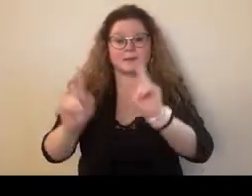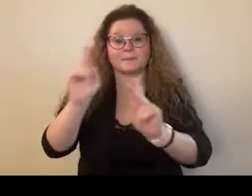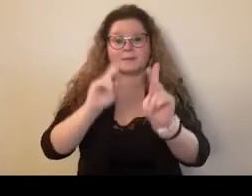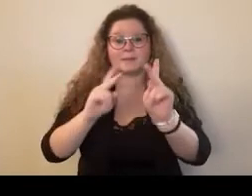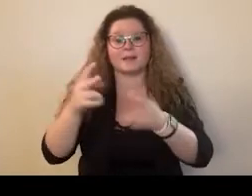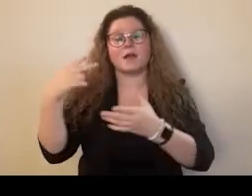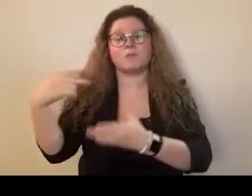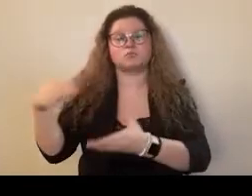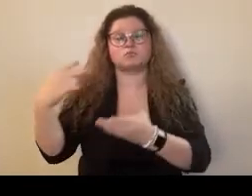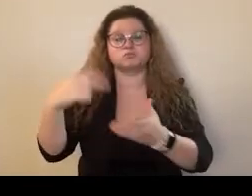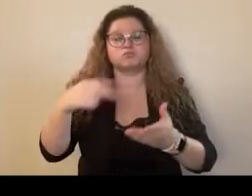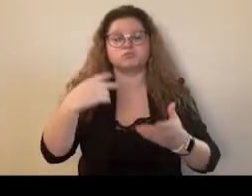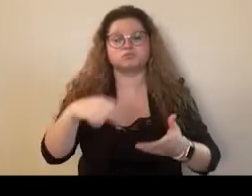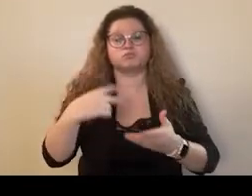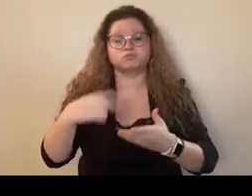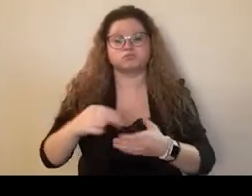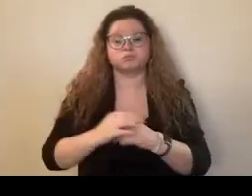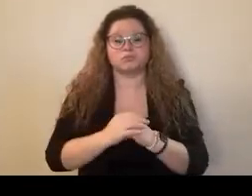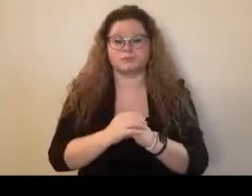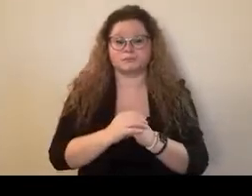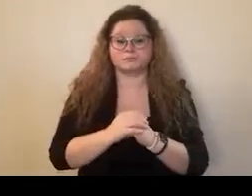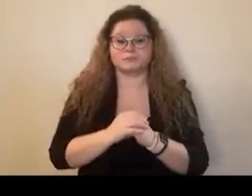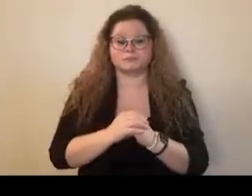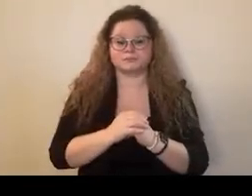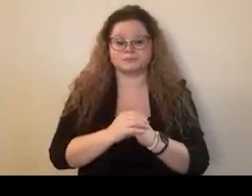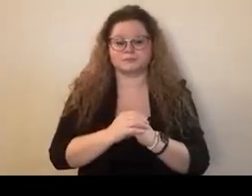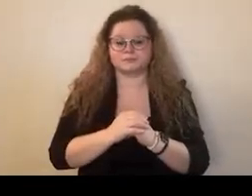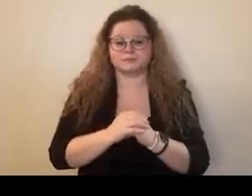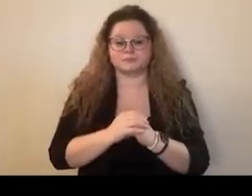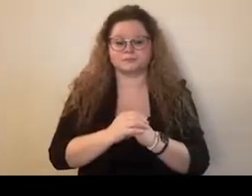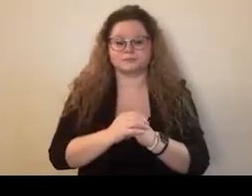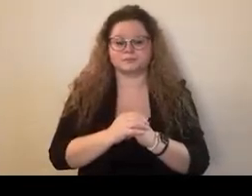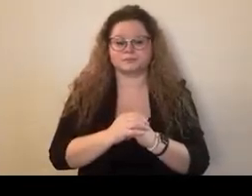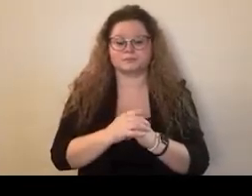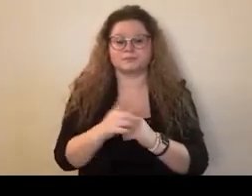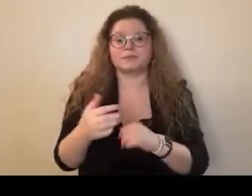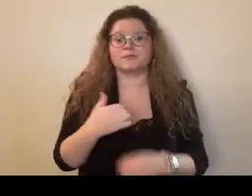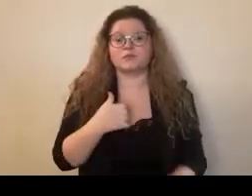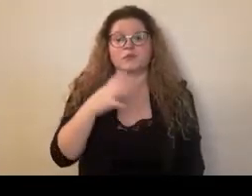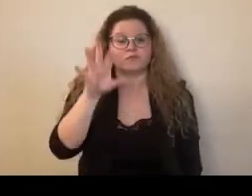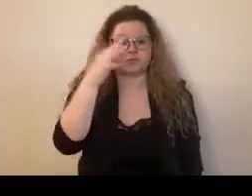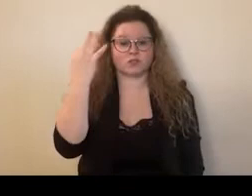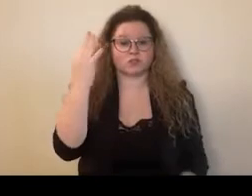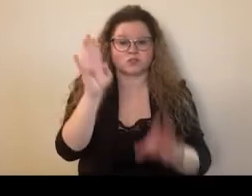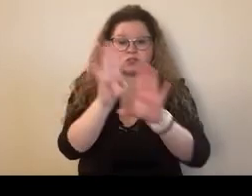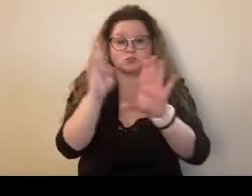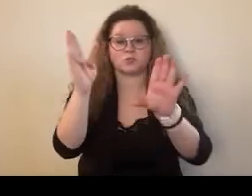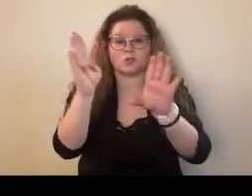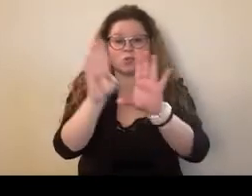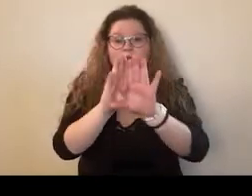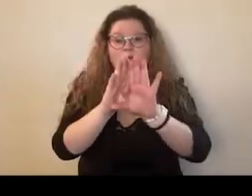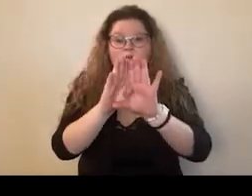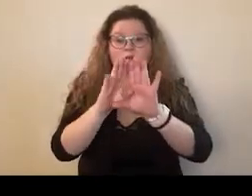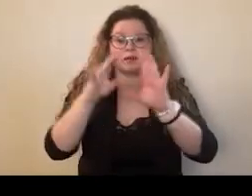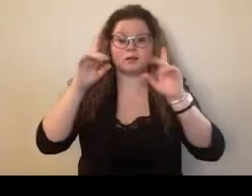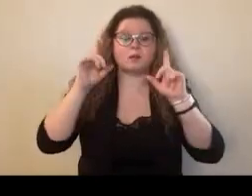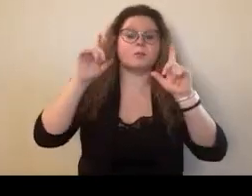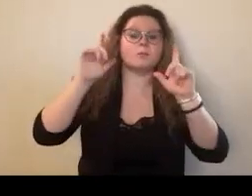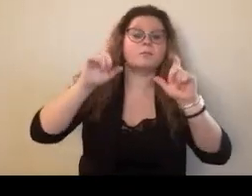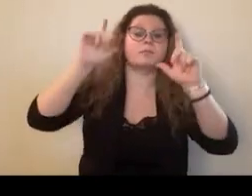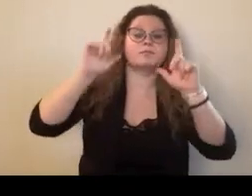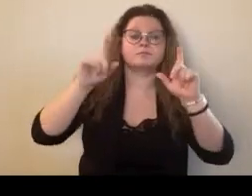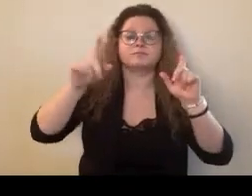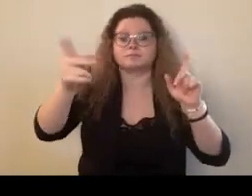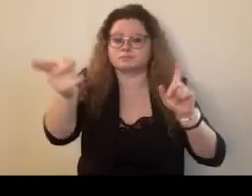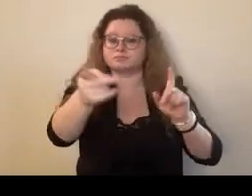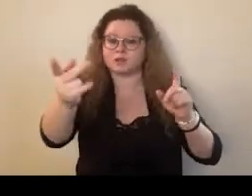side dancing. The image is taken through a French door, and the two are unaware of the picture being taken.